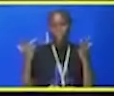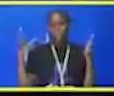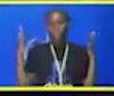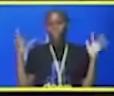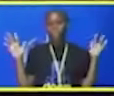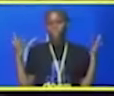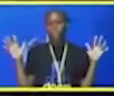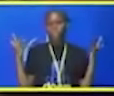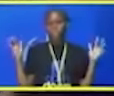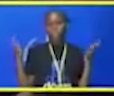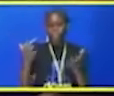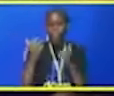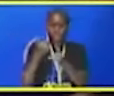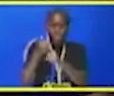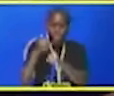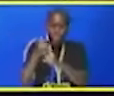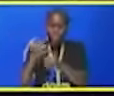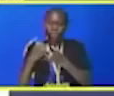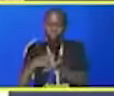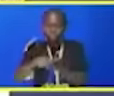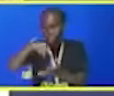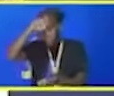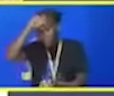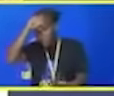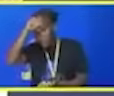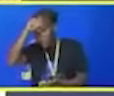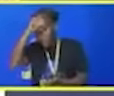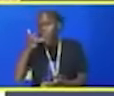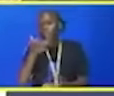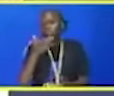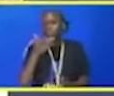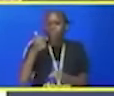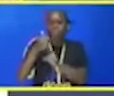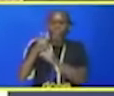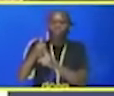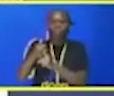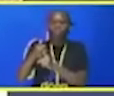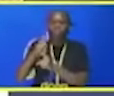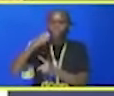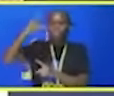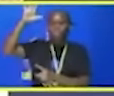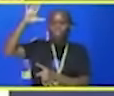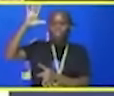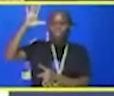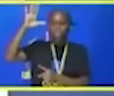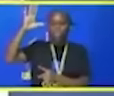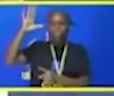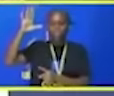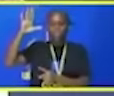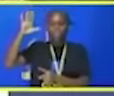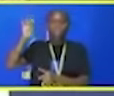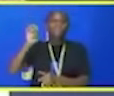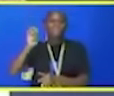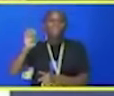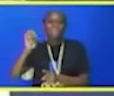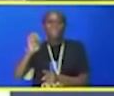You want to study on favor. The woman Esther is God's portrait of what it